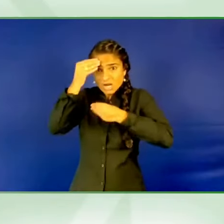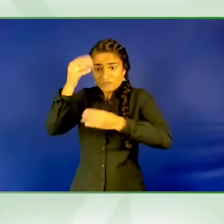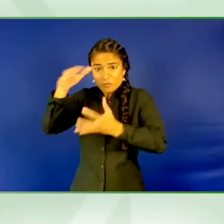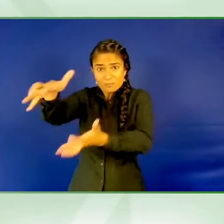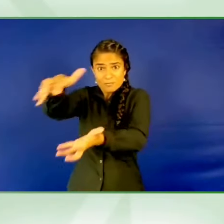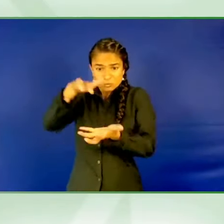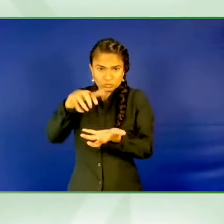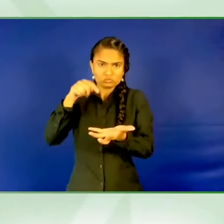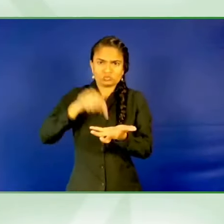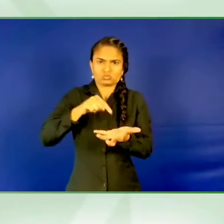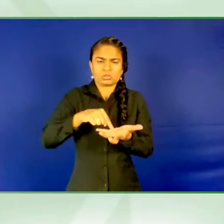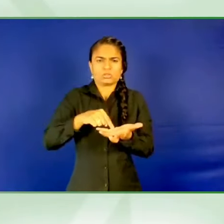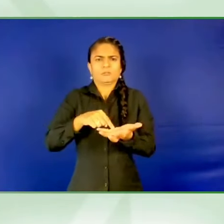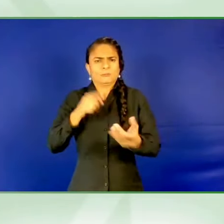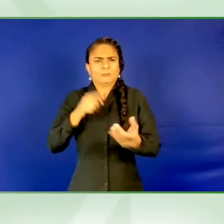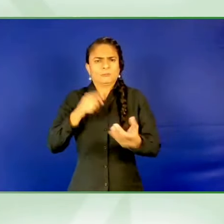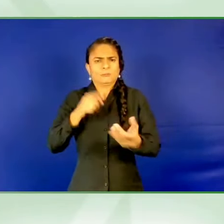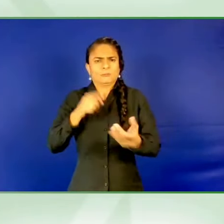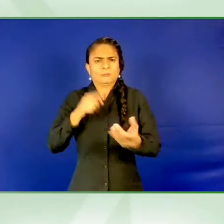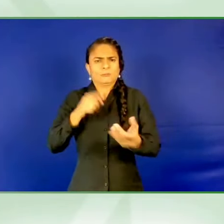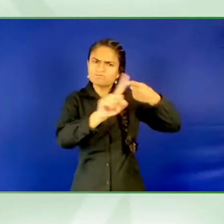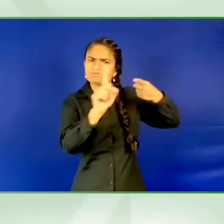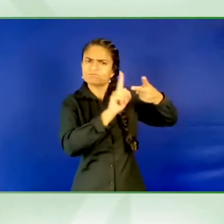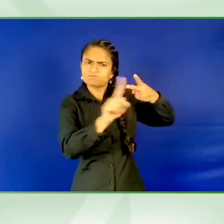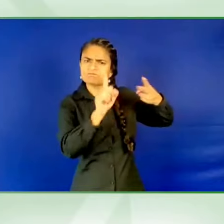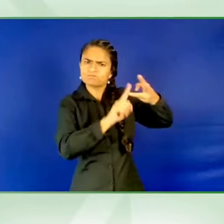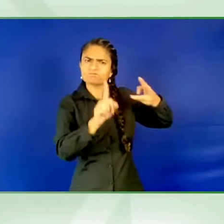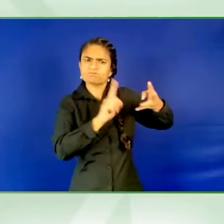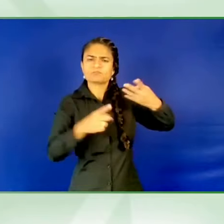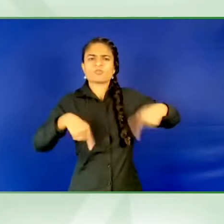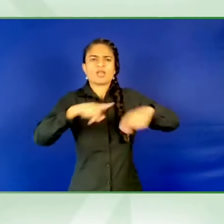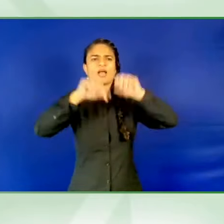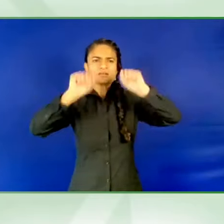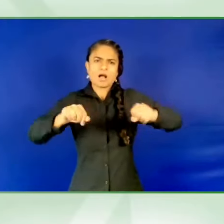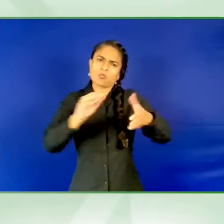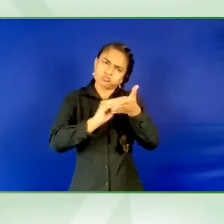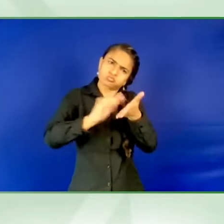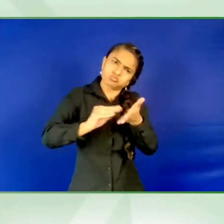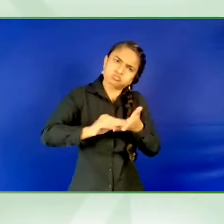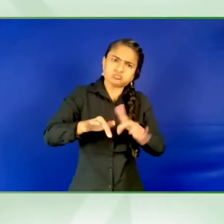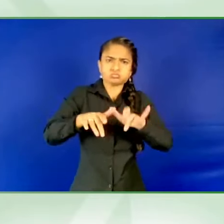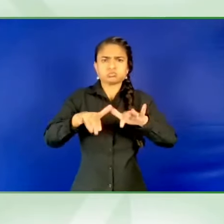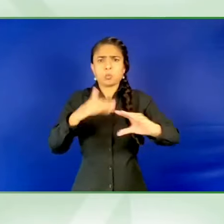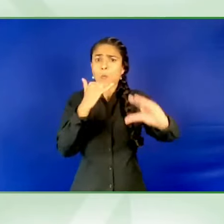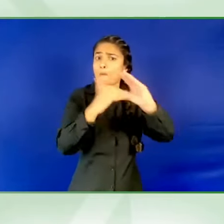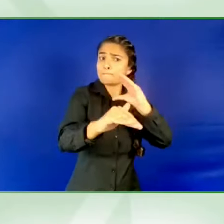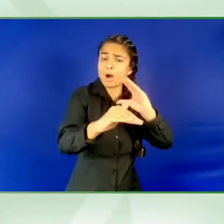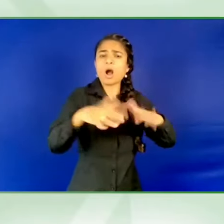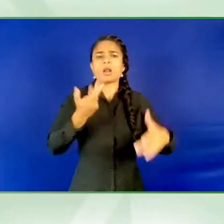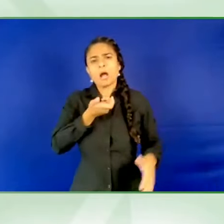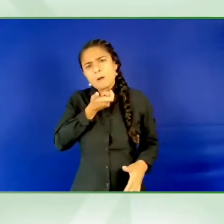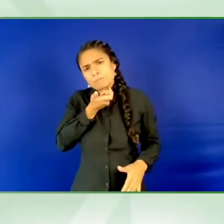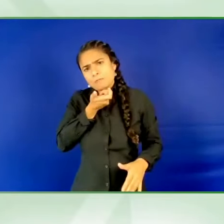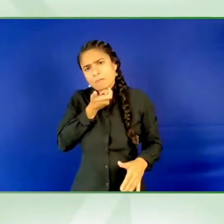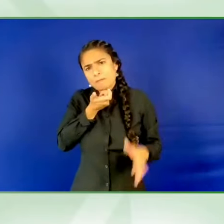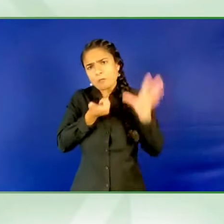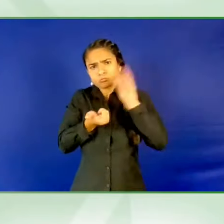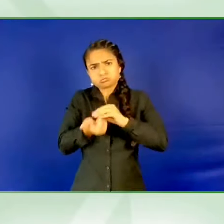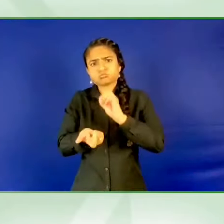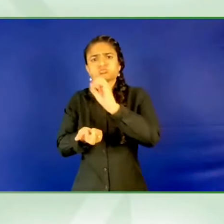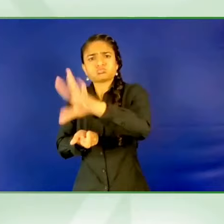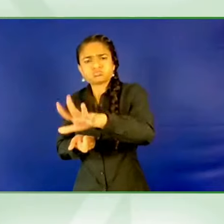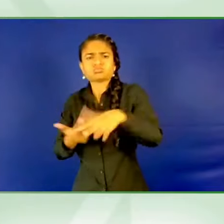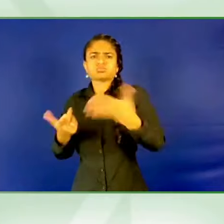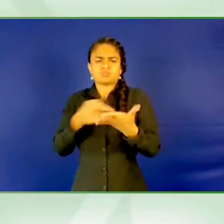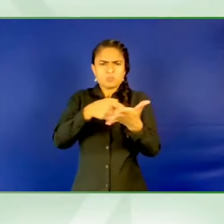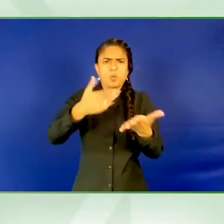that we can be agents of change from home. I would suggest that because astronomy is every day.